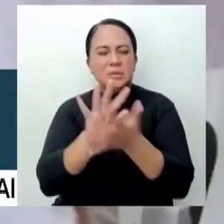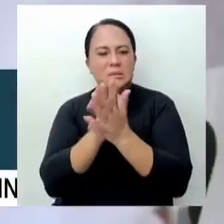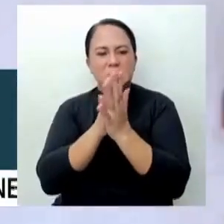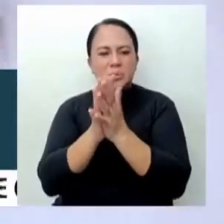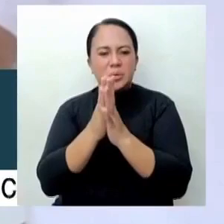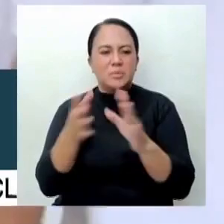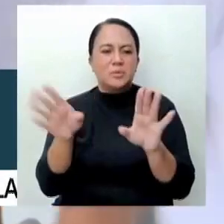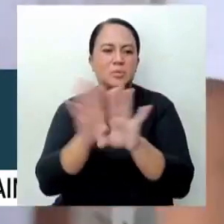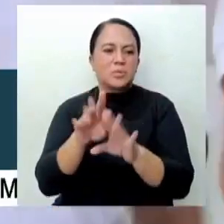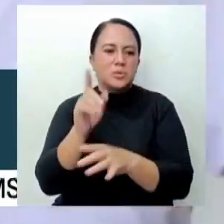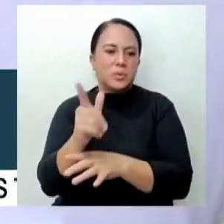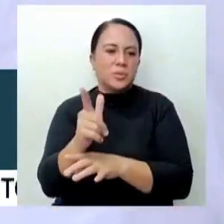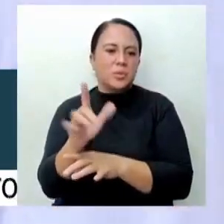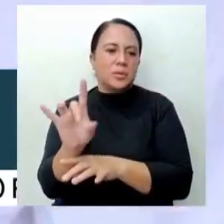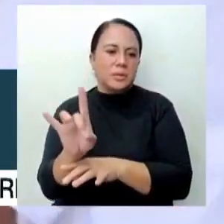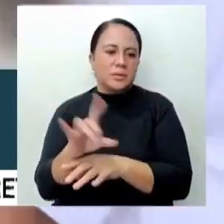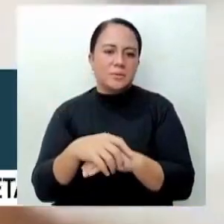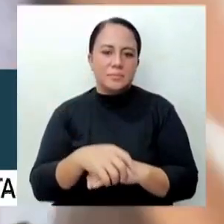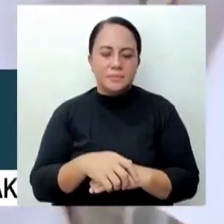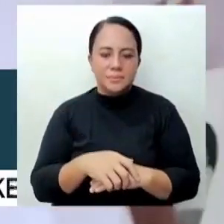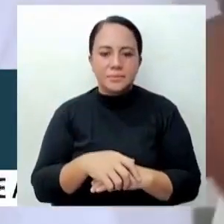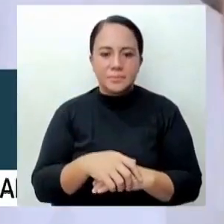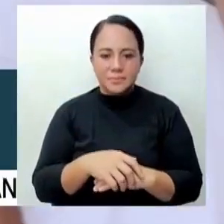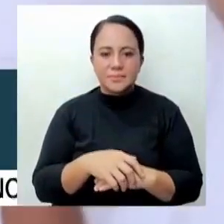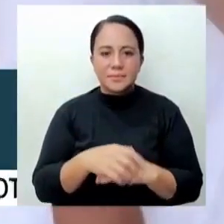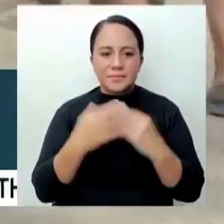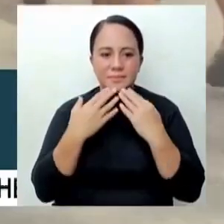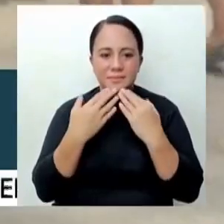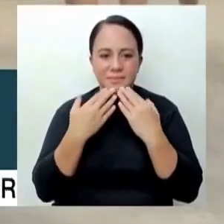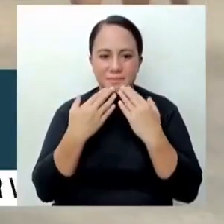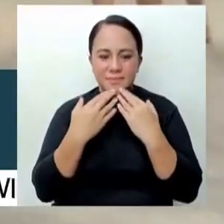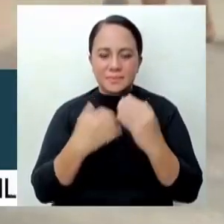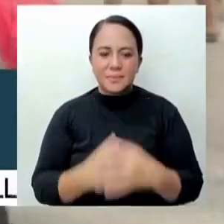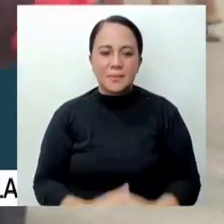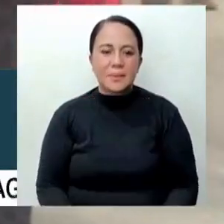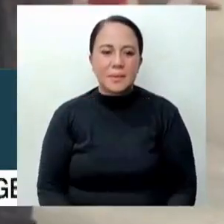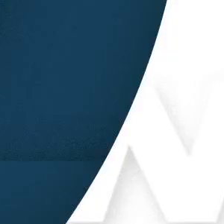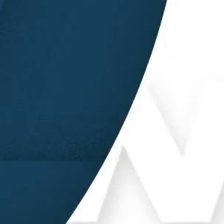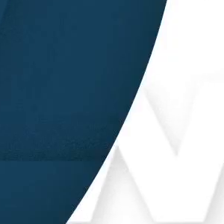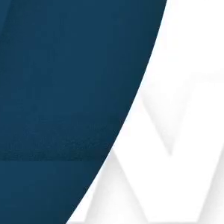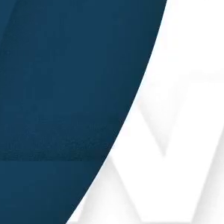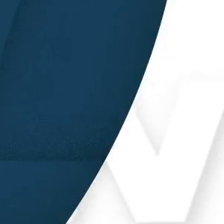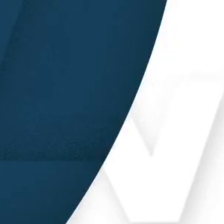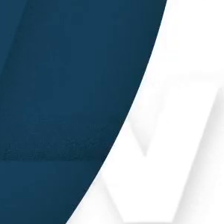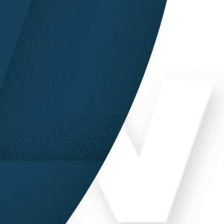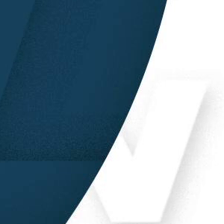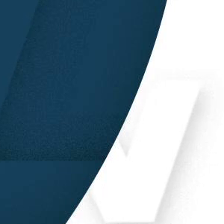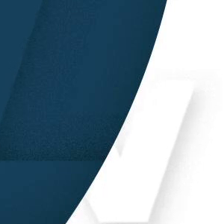2028. Fermina. Thanks a lot. Jeff Caparas there joining us on the line.